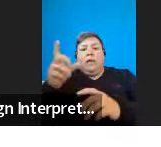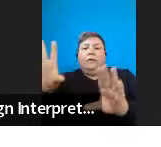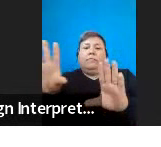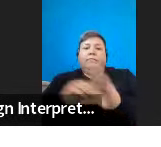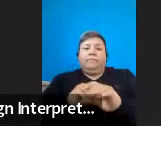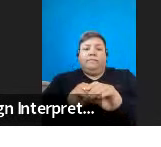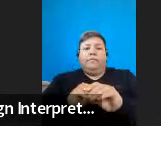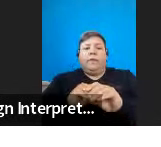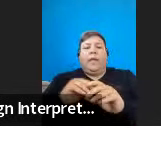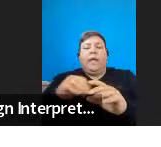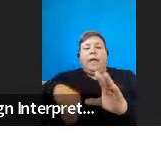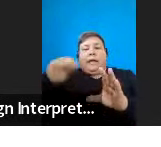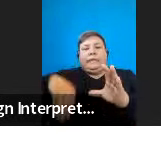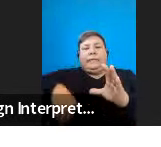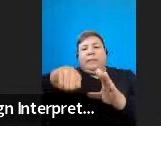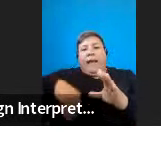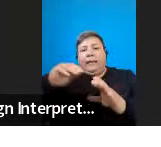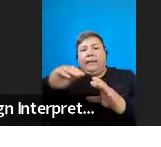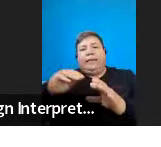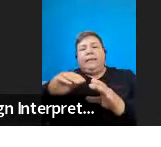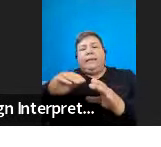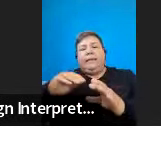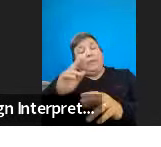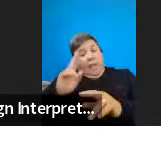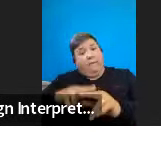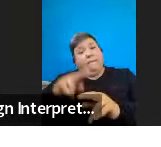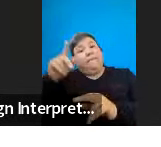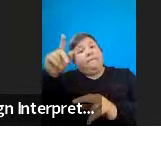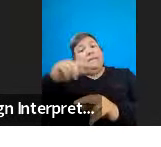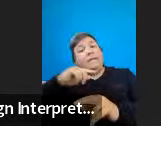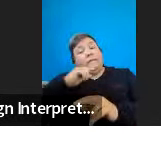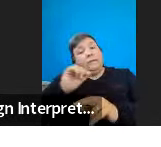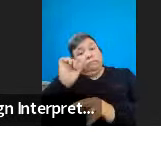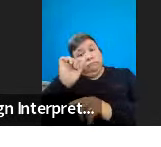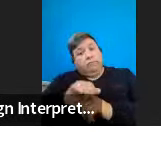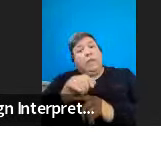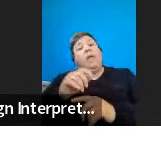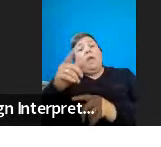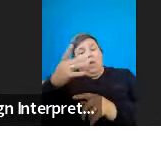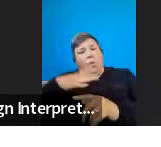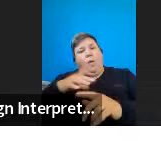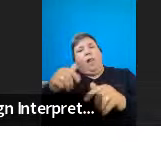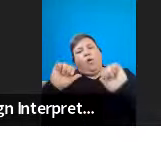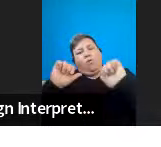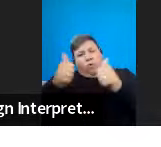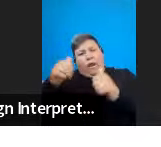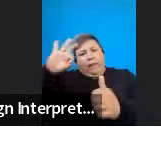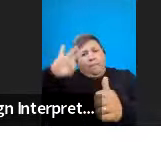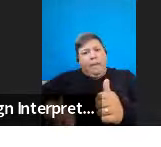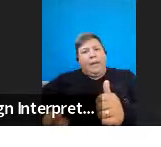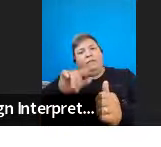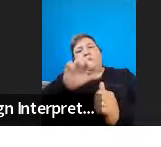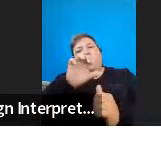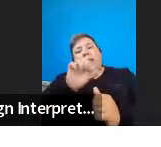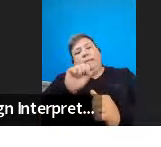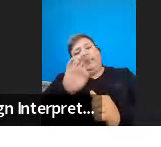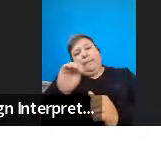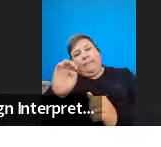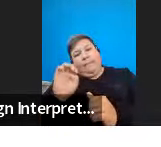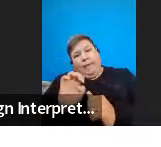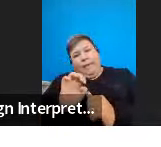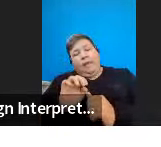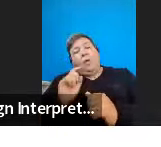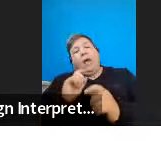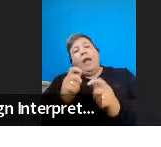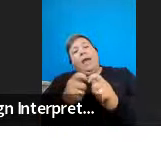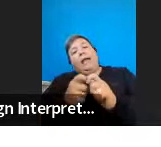claims? If this goes through, this will be a great benefit for SMMEs because for SMME, a delay in refund